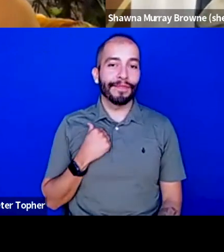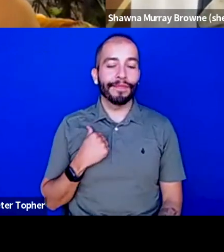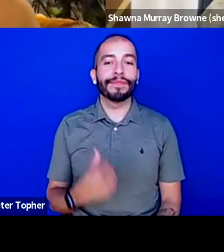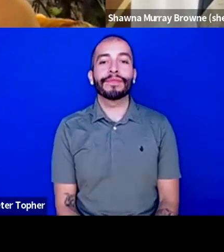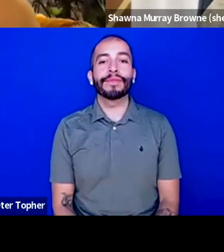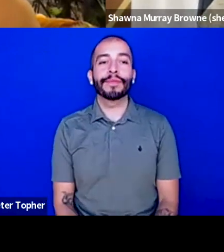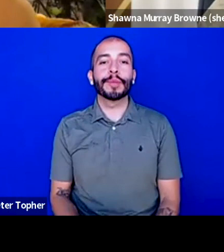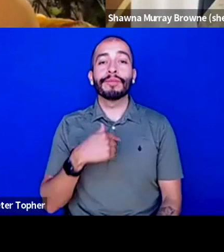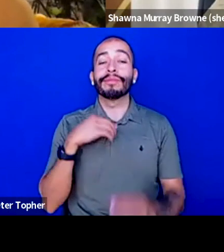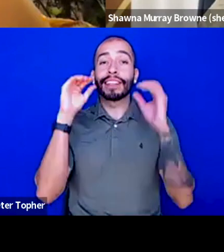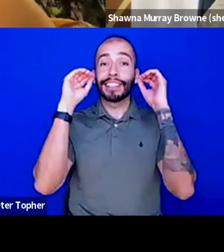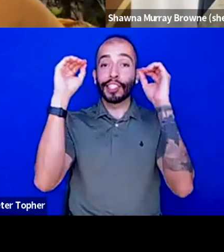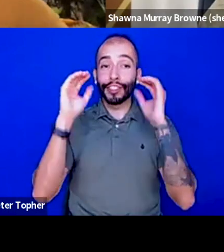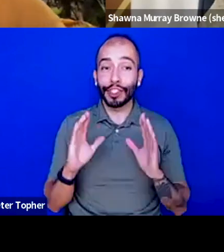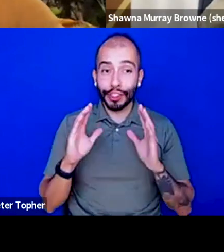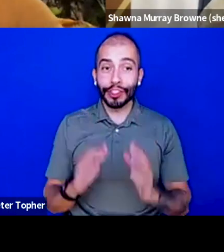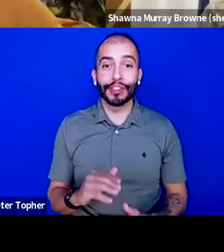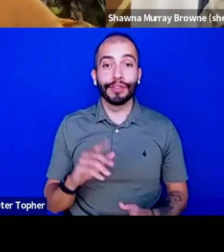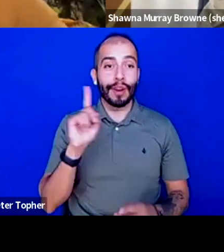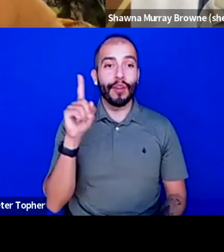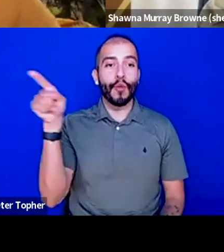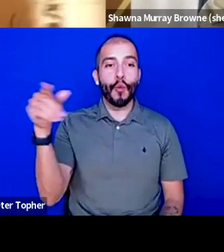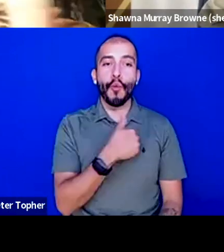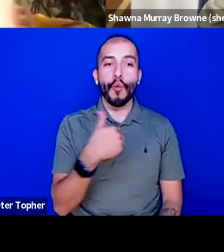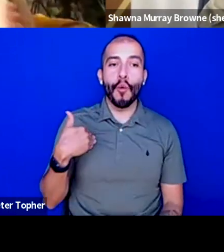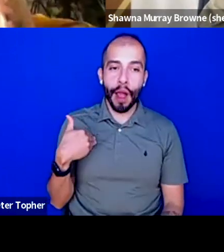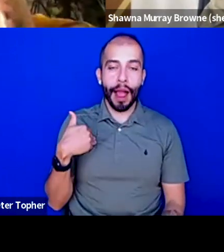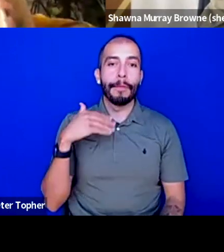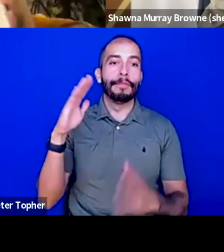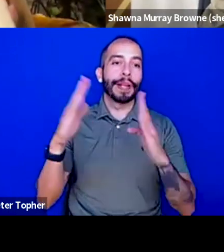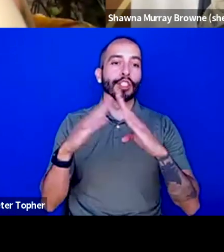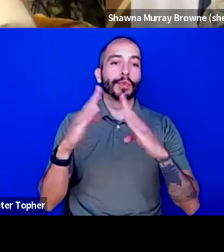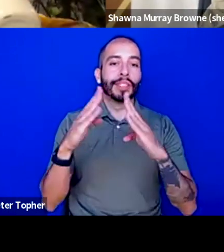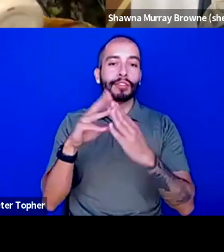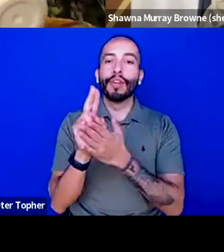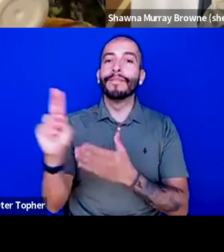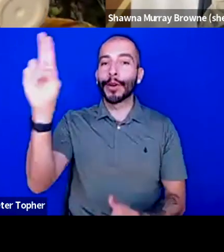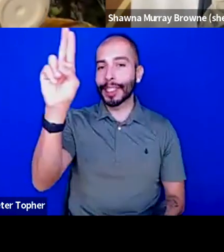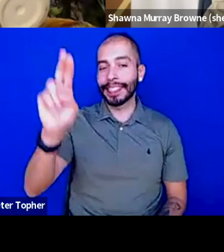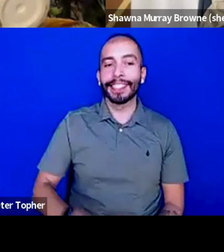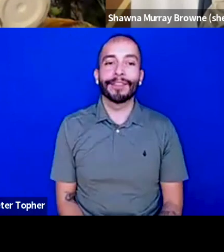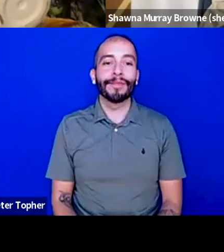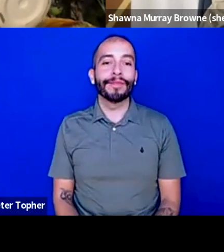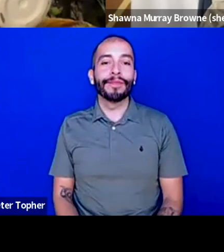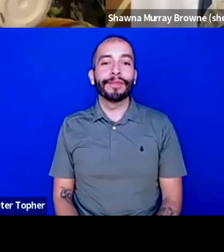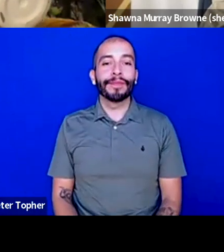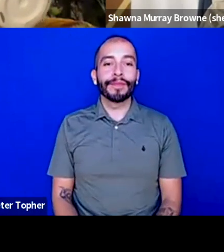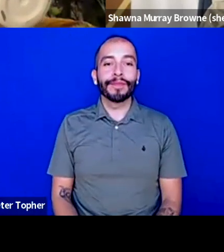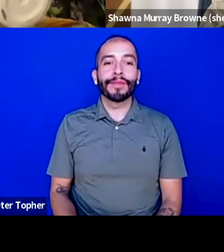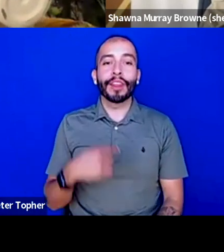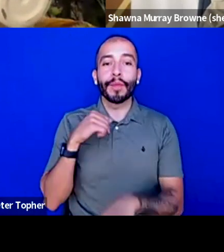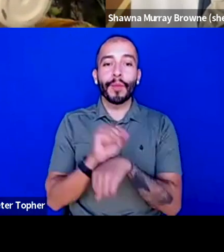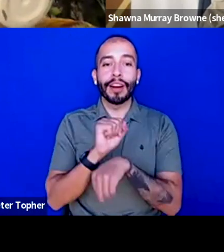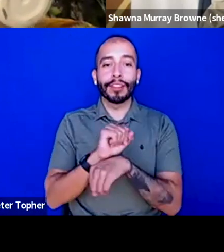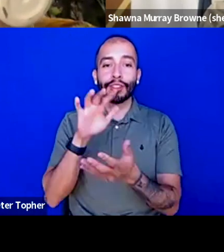Toronto Metropolitan University. I work in the School of Disability Studies, and I am cross-appointed